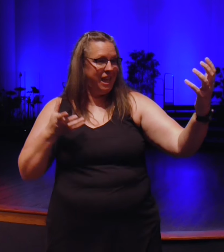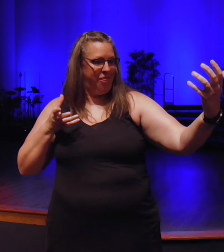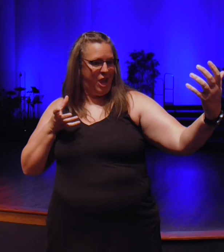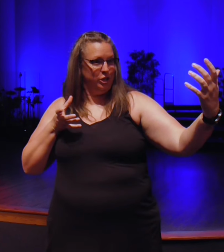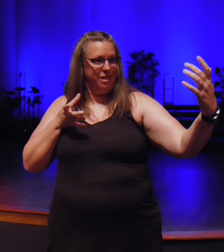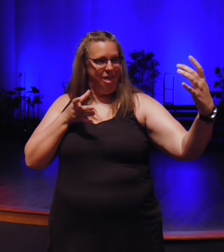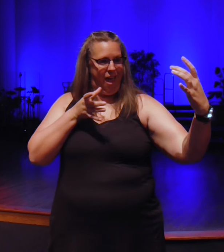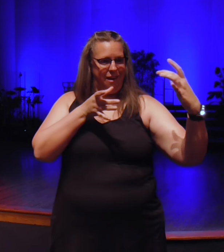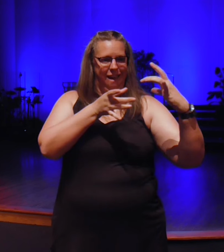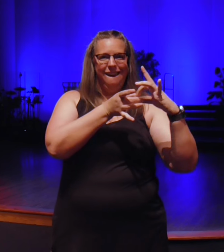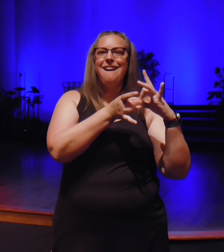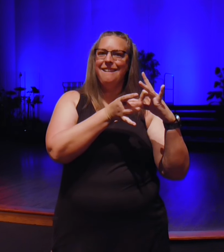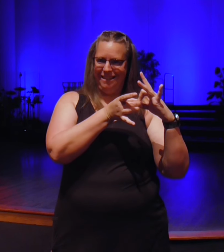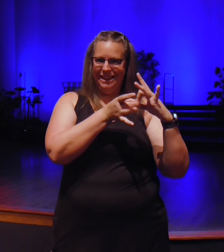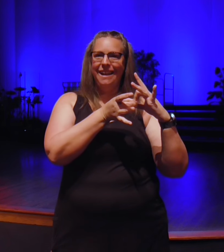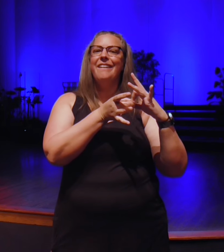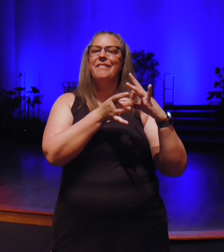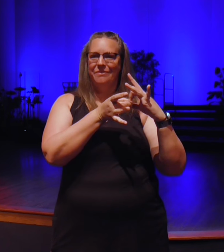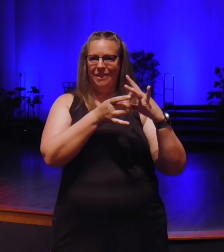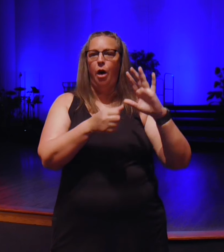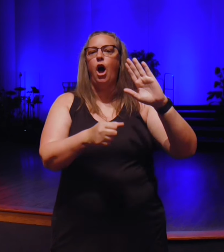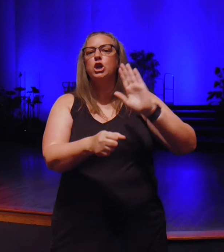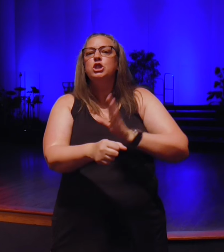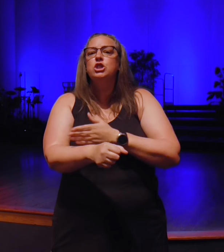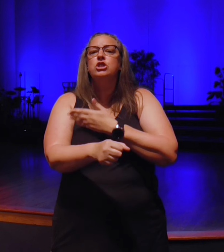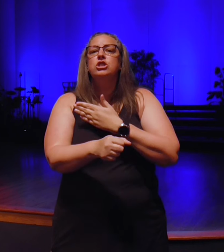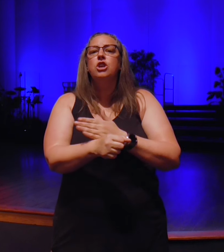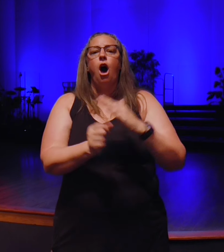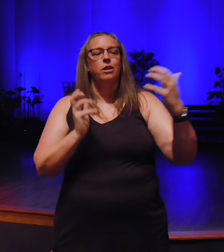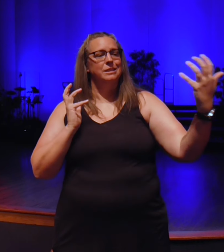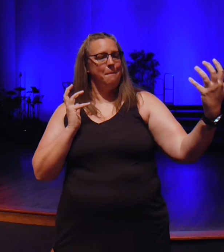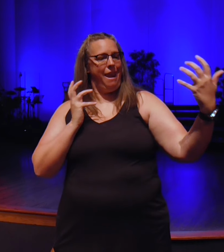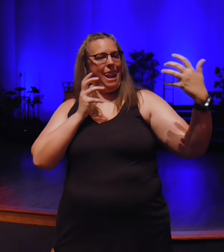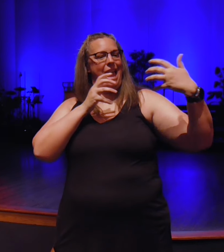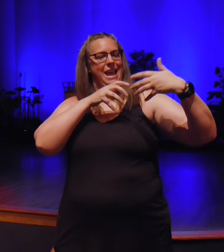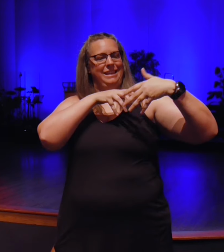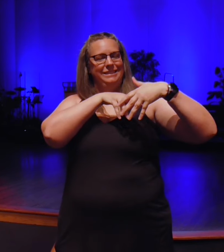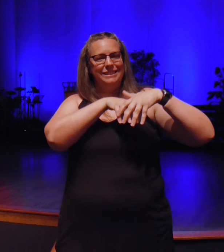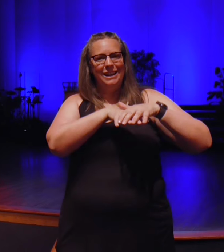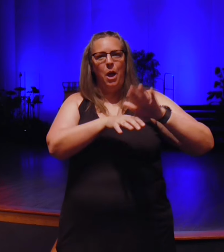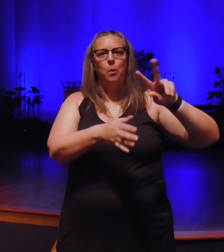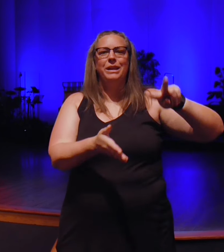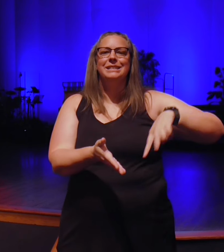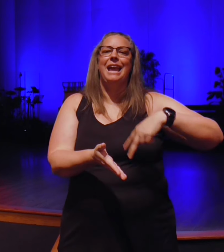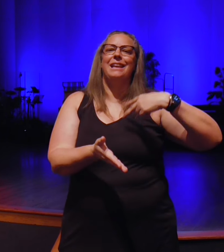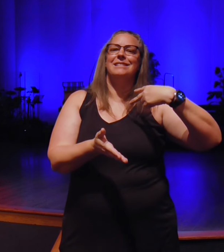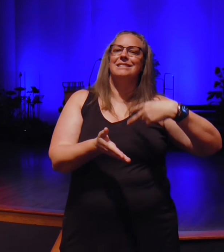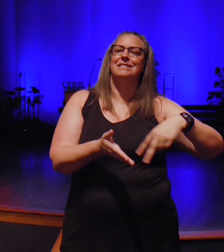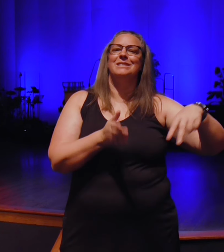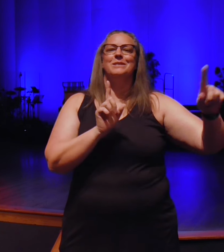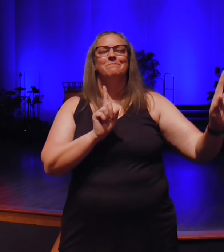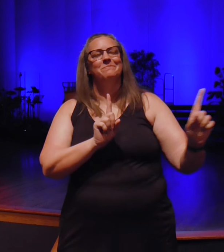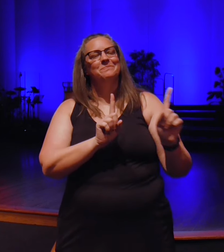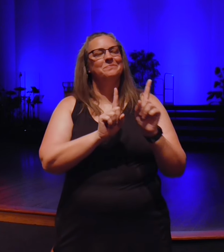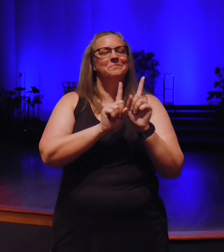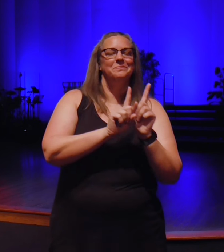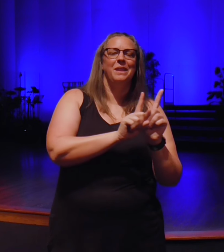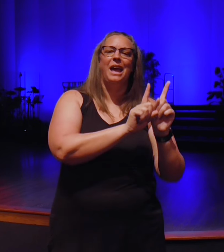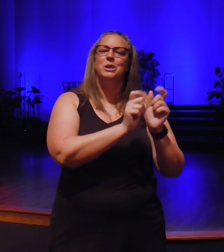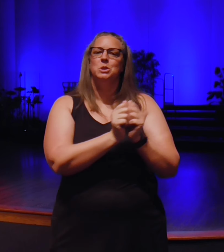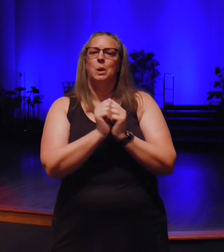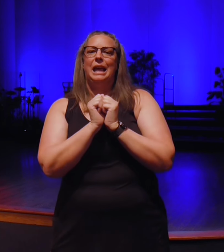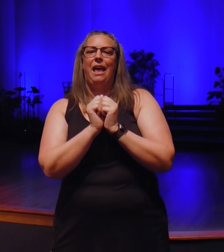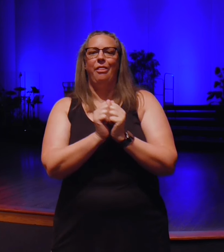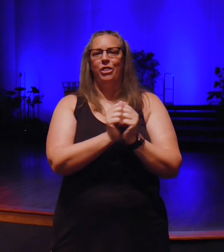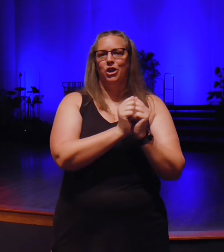listening between the two of you, your songs come together and you dance. And your heart song is